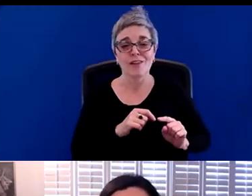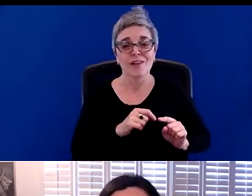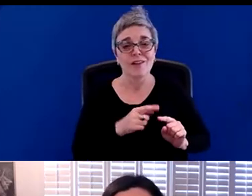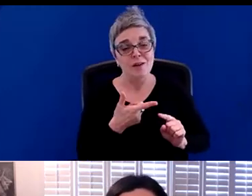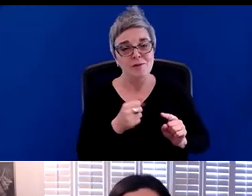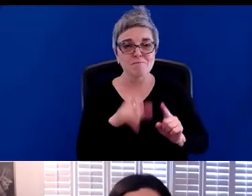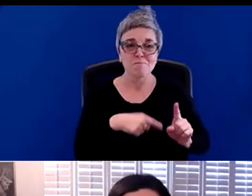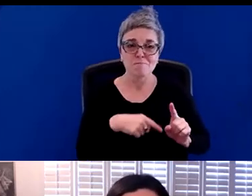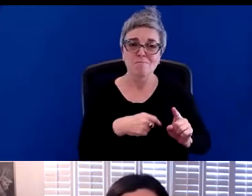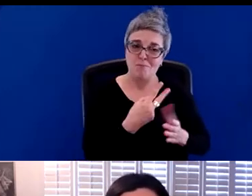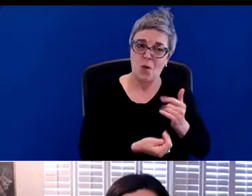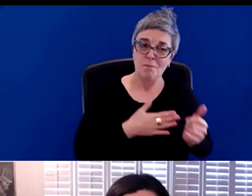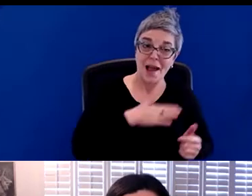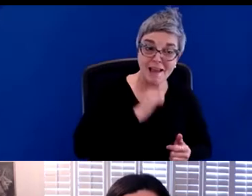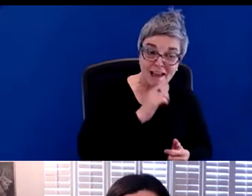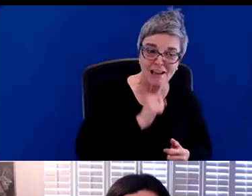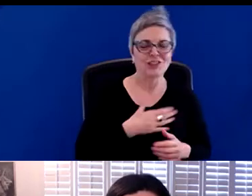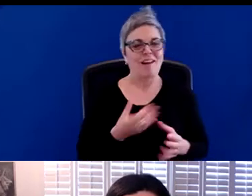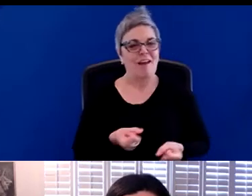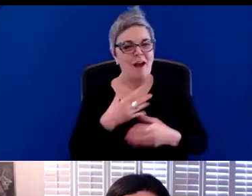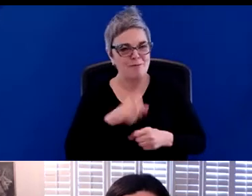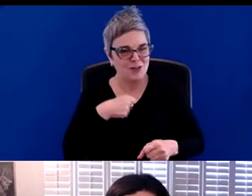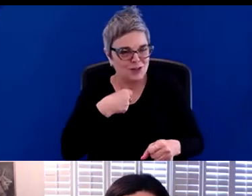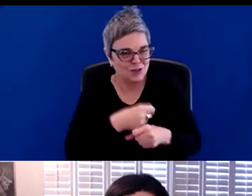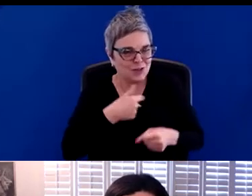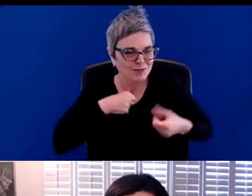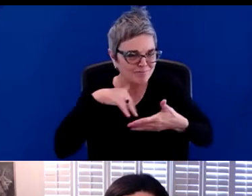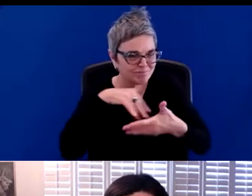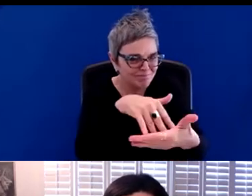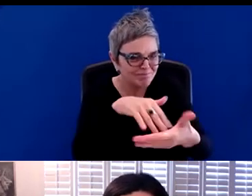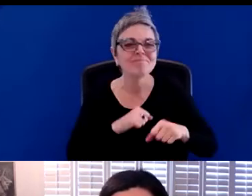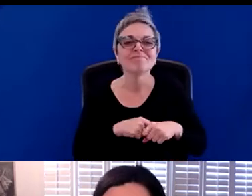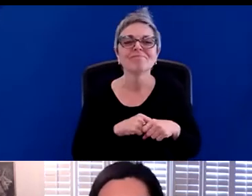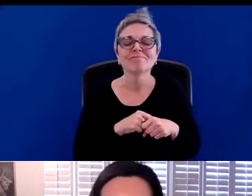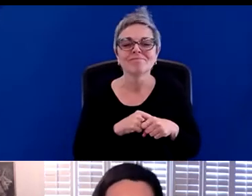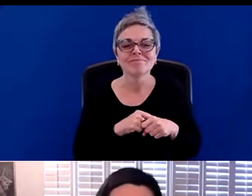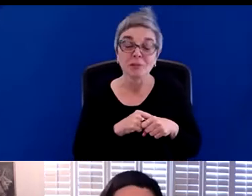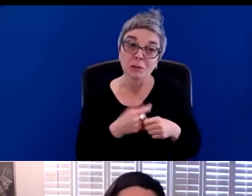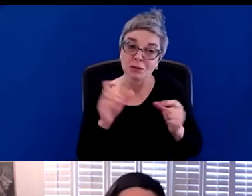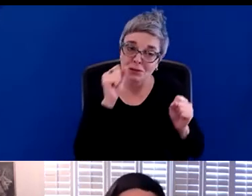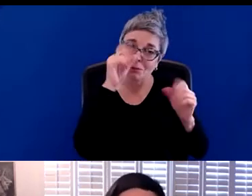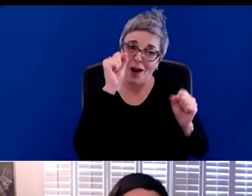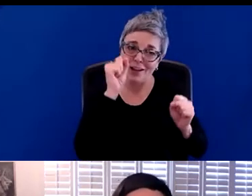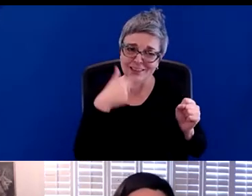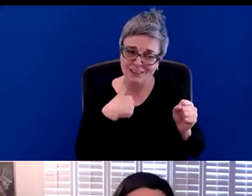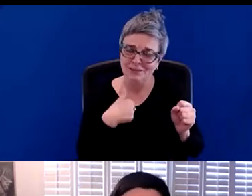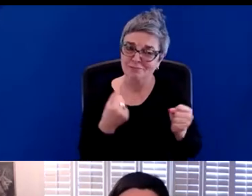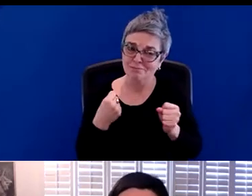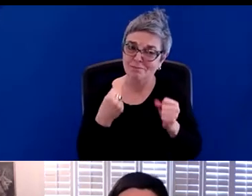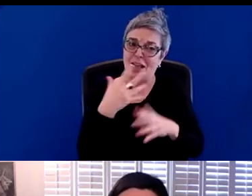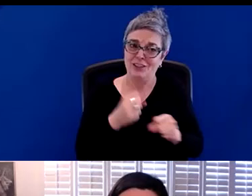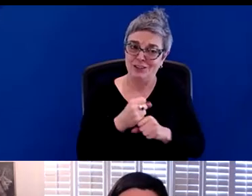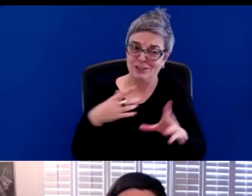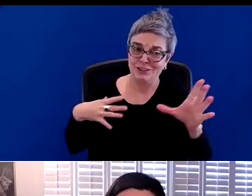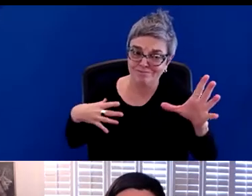academia, which surprises me that I've spent so much time, is actually to mediate these spaces.